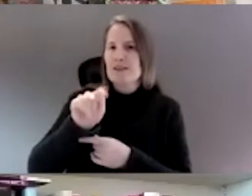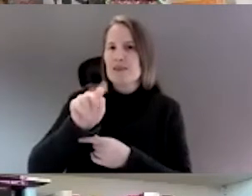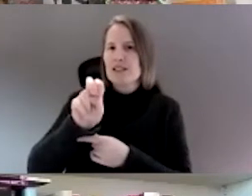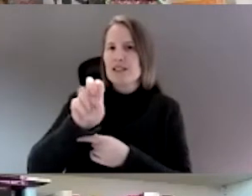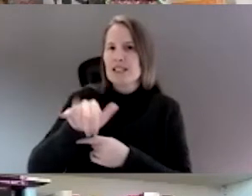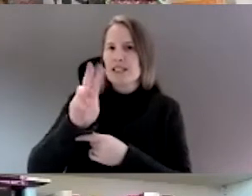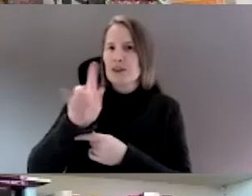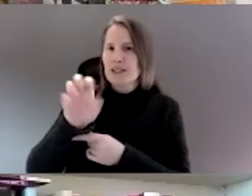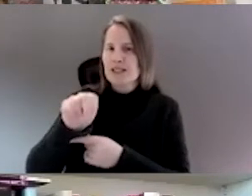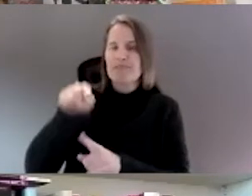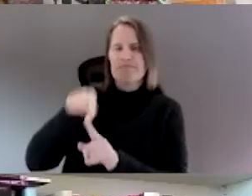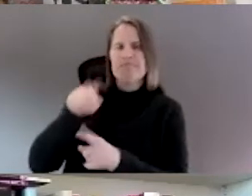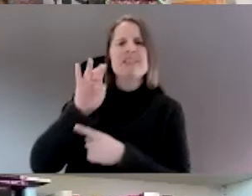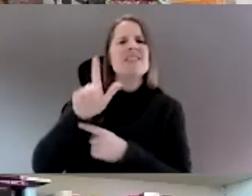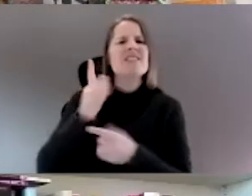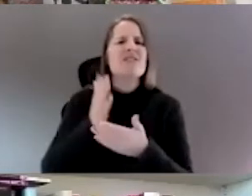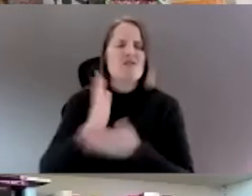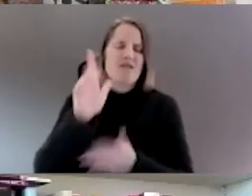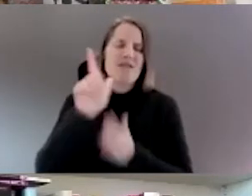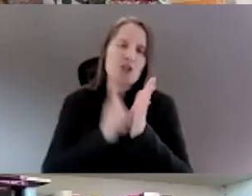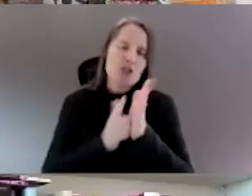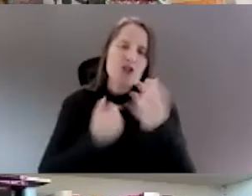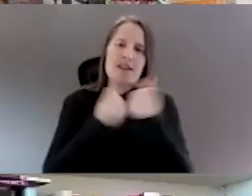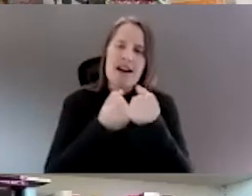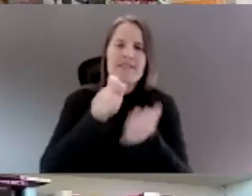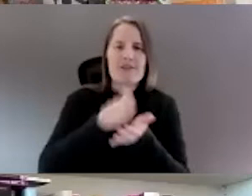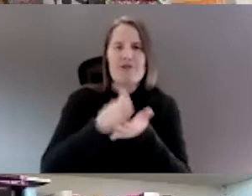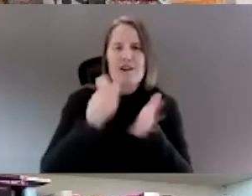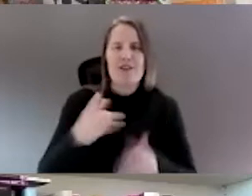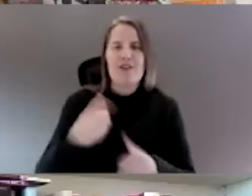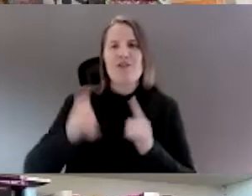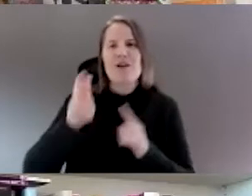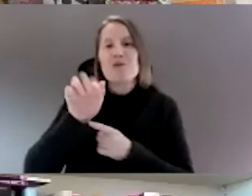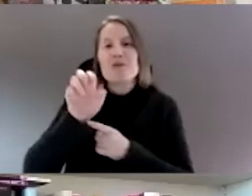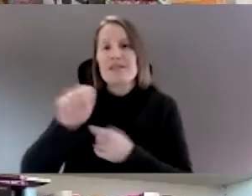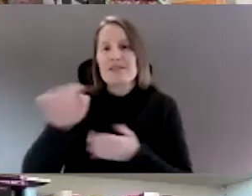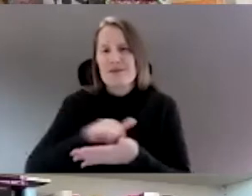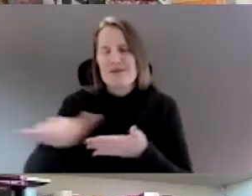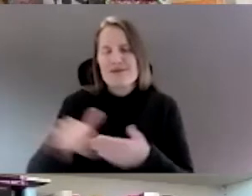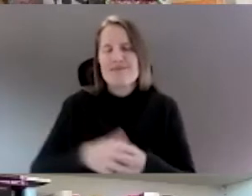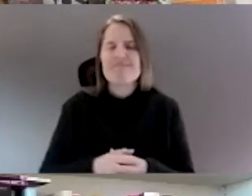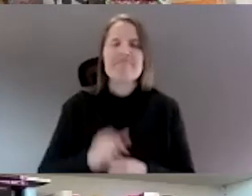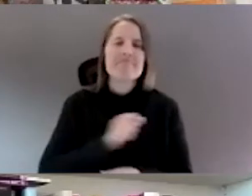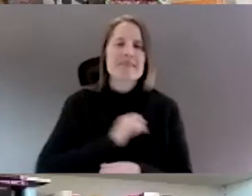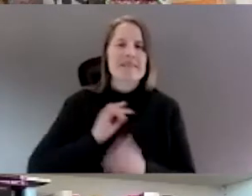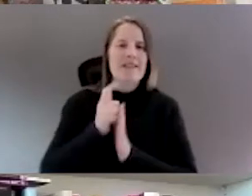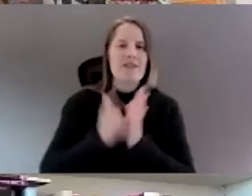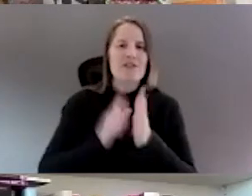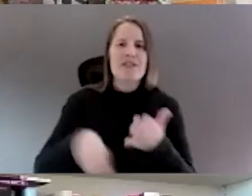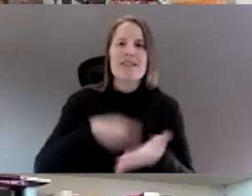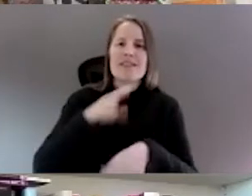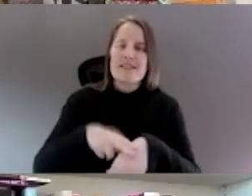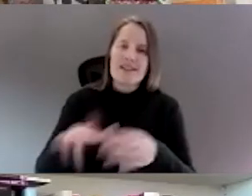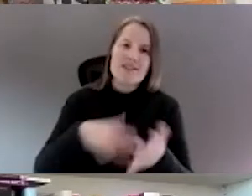rights attorney, advocate, and writer from Brooklyn, New York. As staff attorney for the National Center for Law and Economic